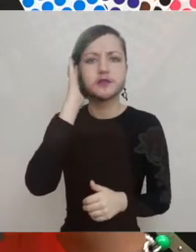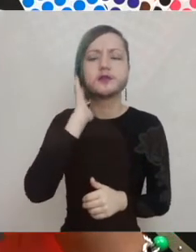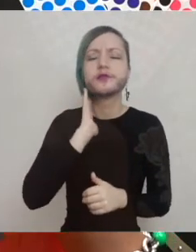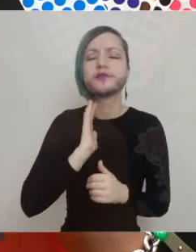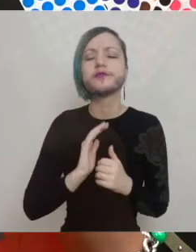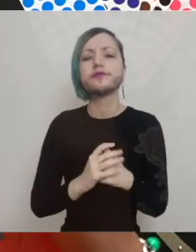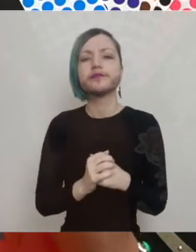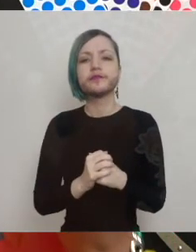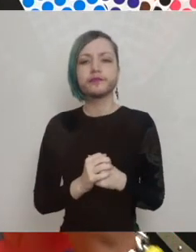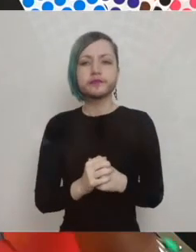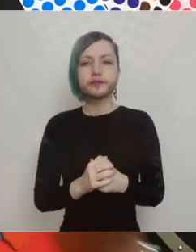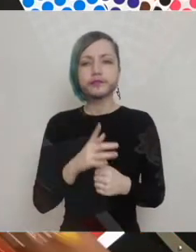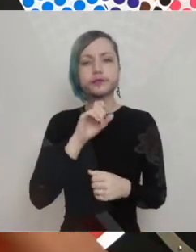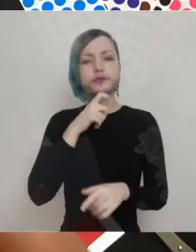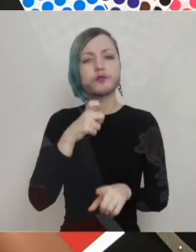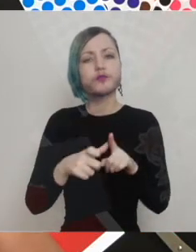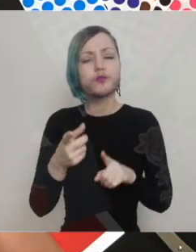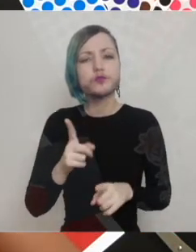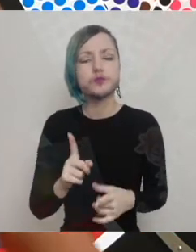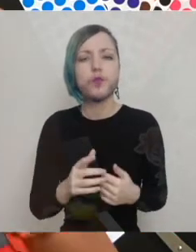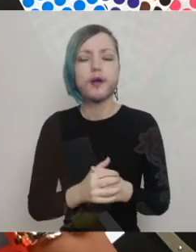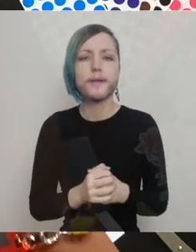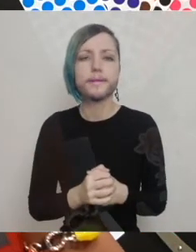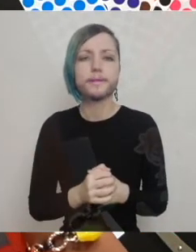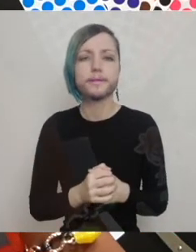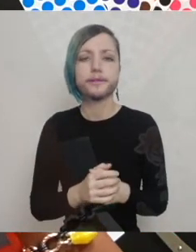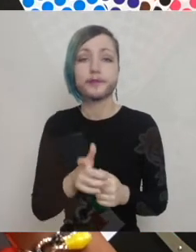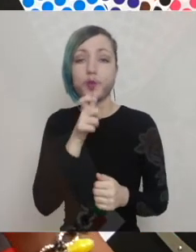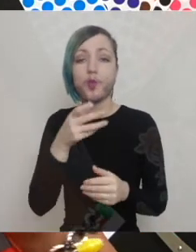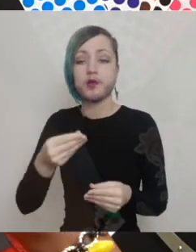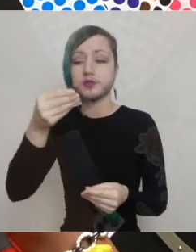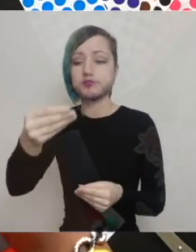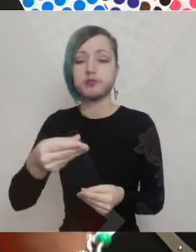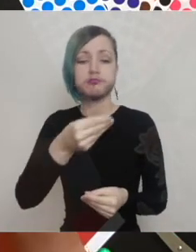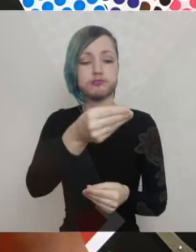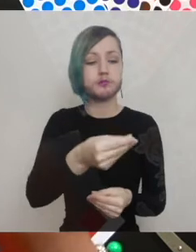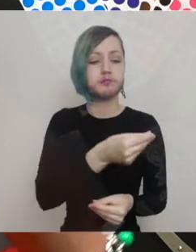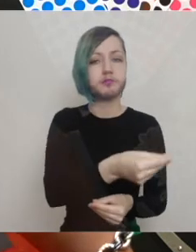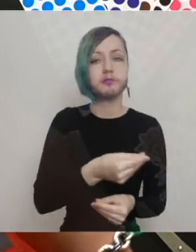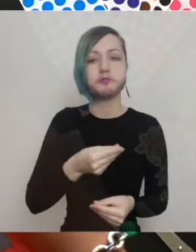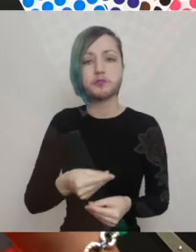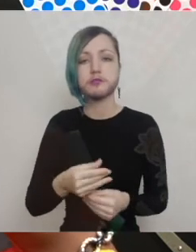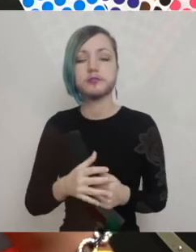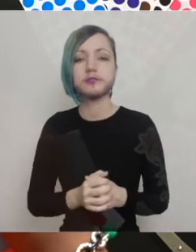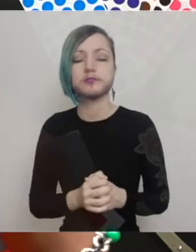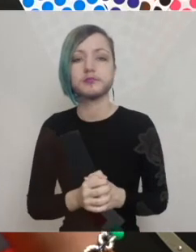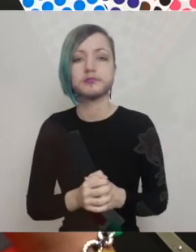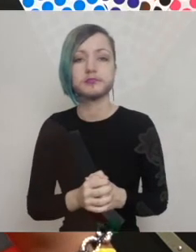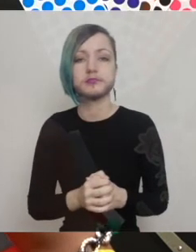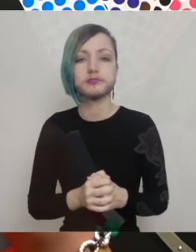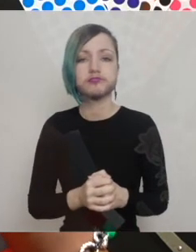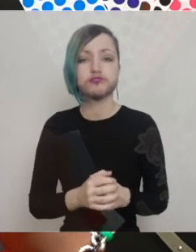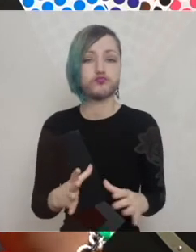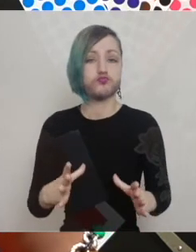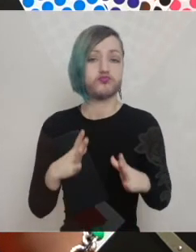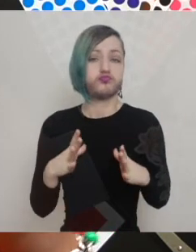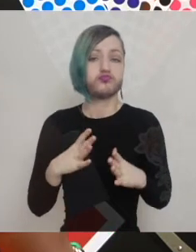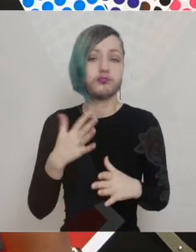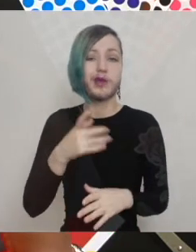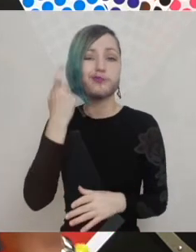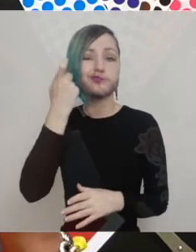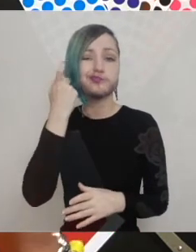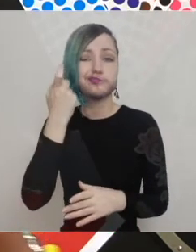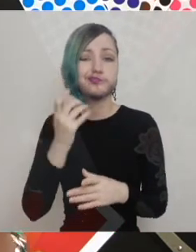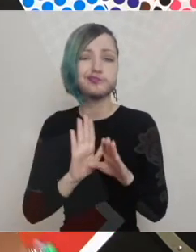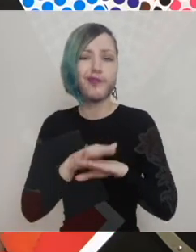But what I'm going to do is I'm just going to pop these words on here. Because I've already started to think about how